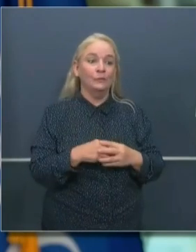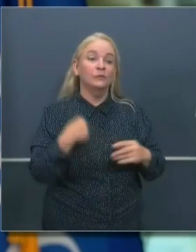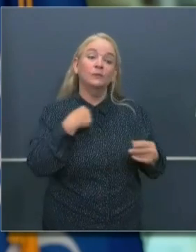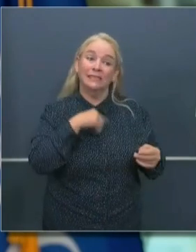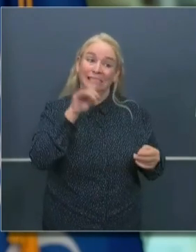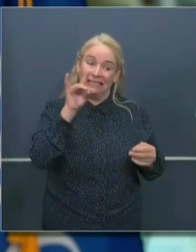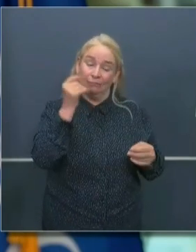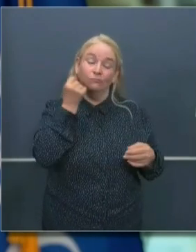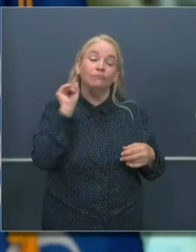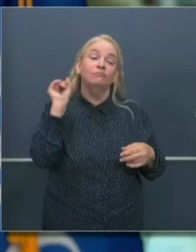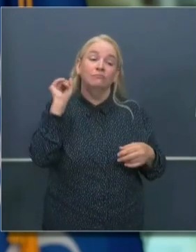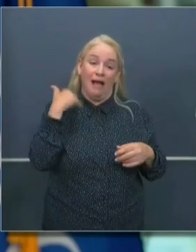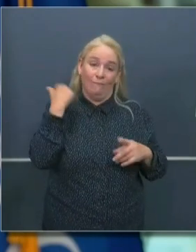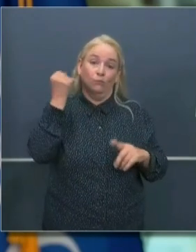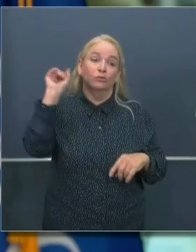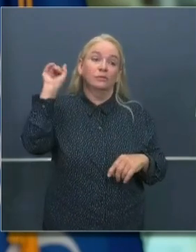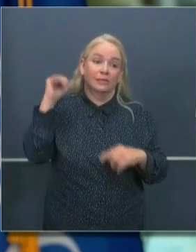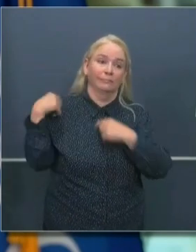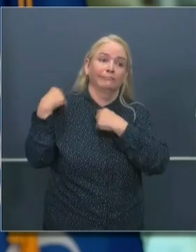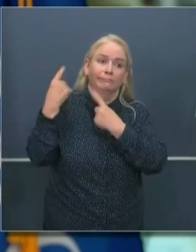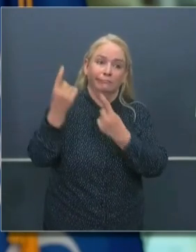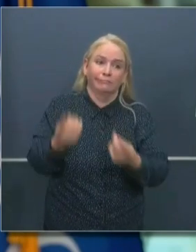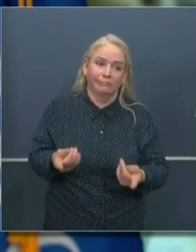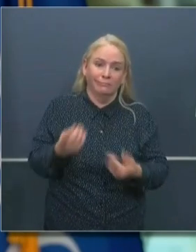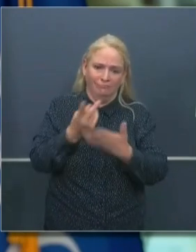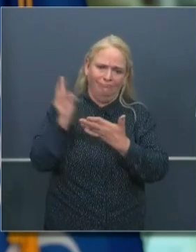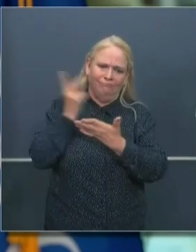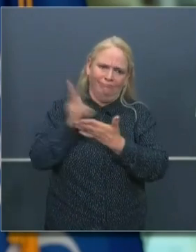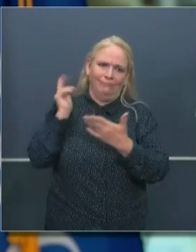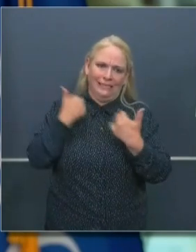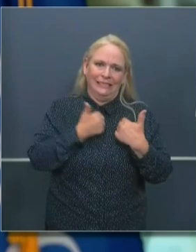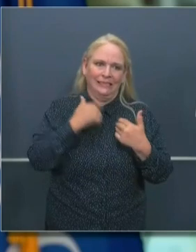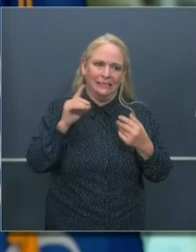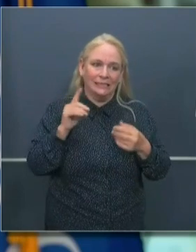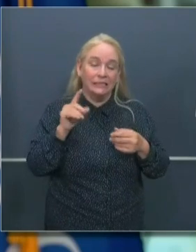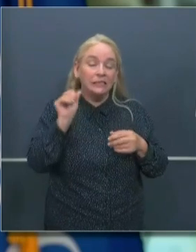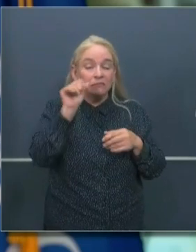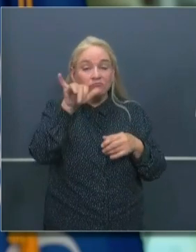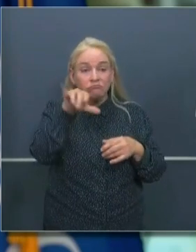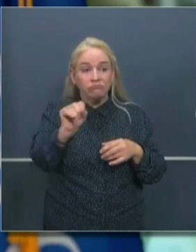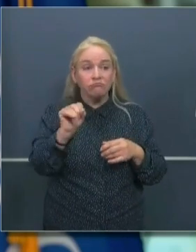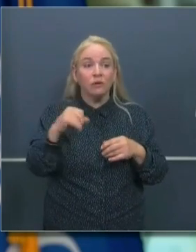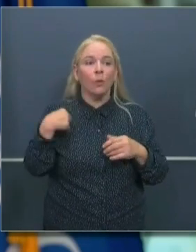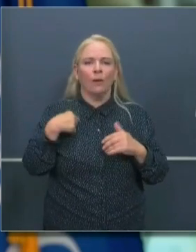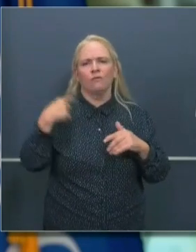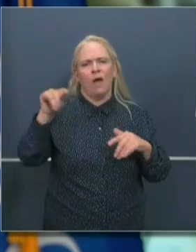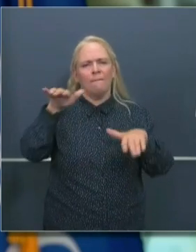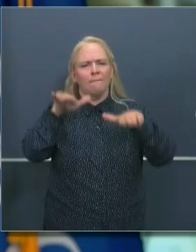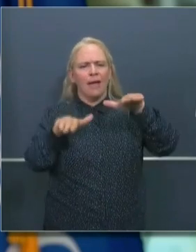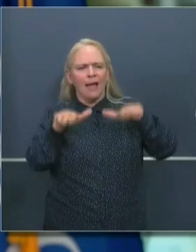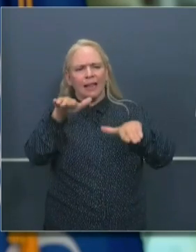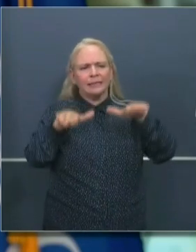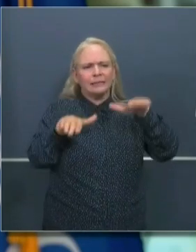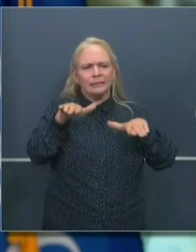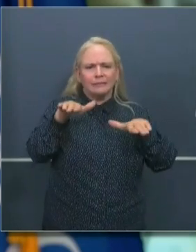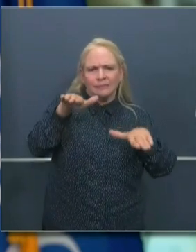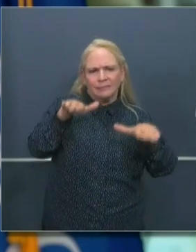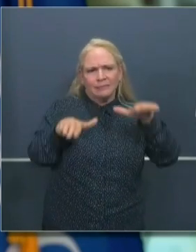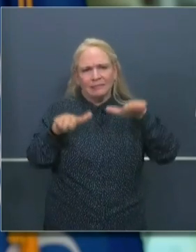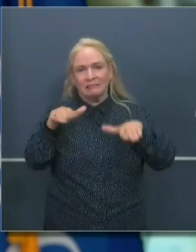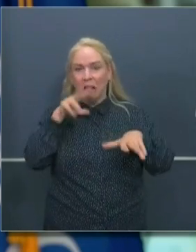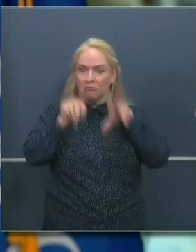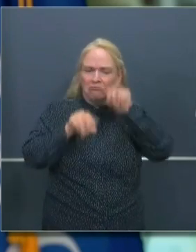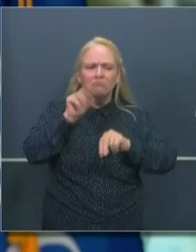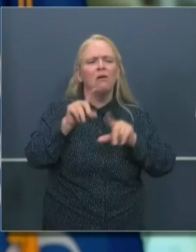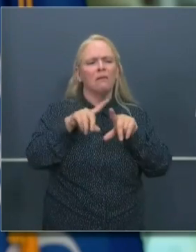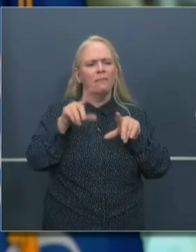on through the course of a couple of weeks ago, and so we're trying to continually balance that with